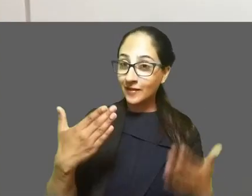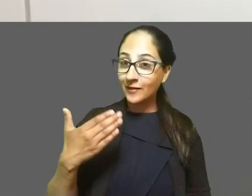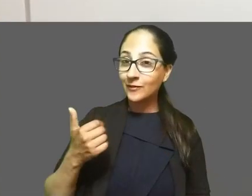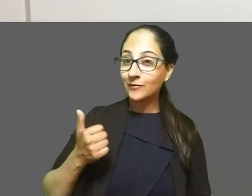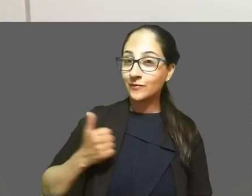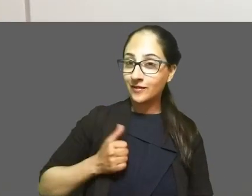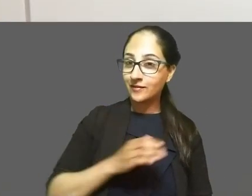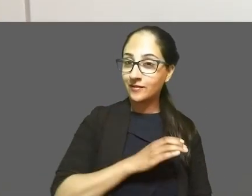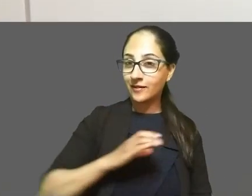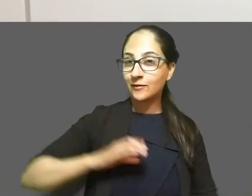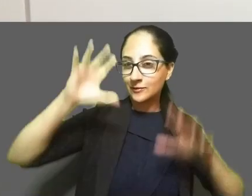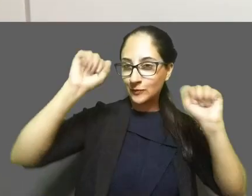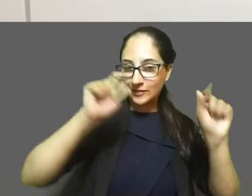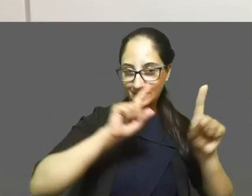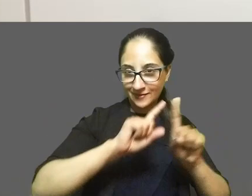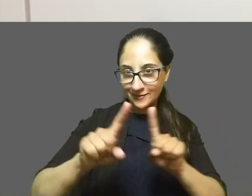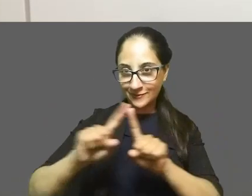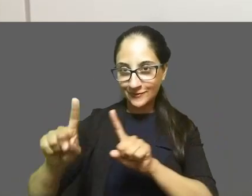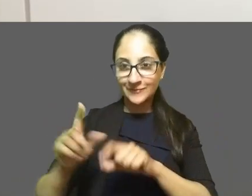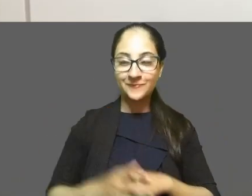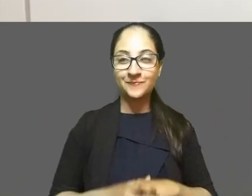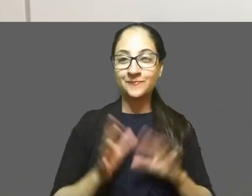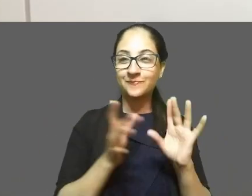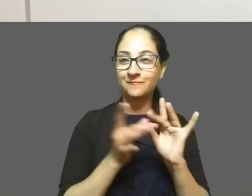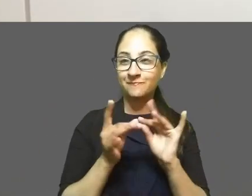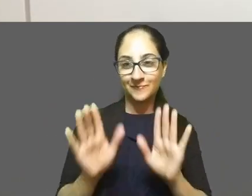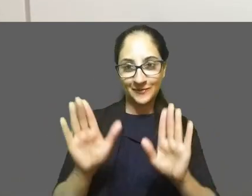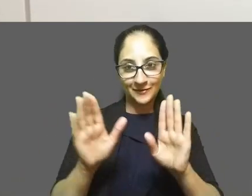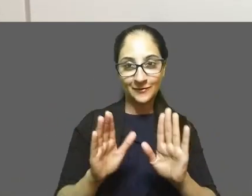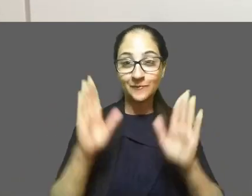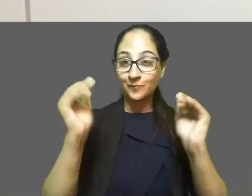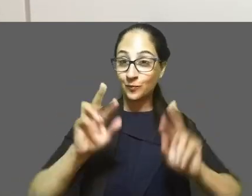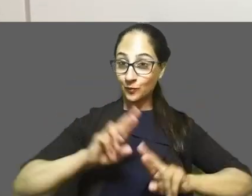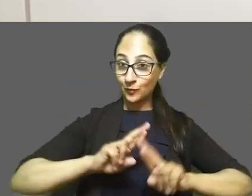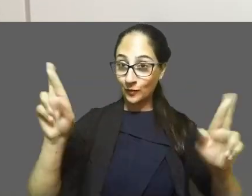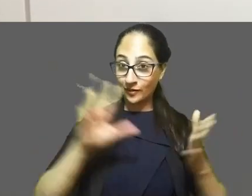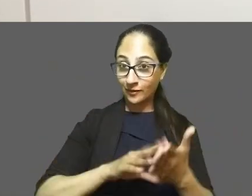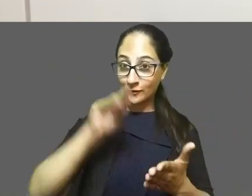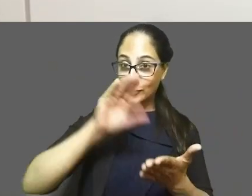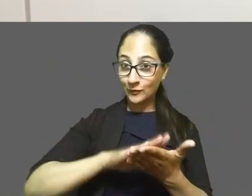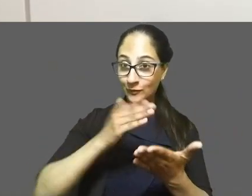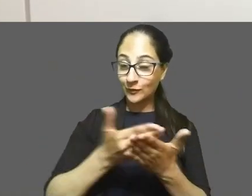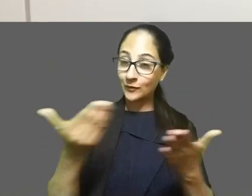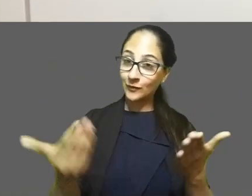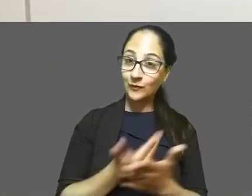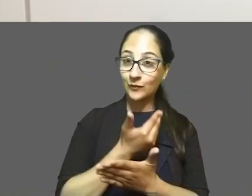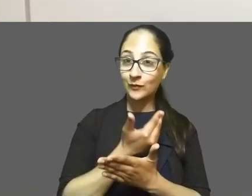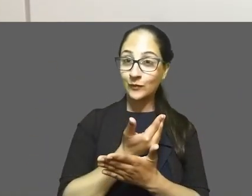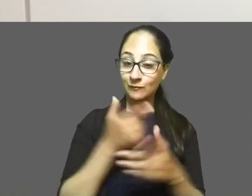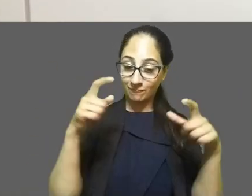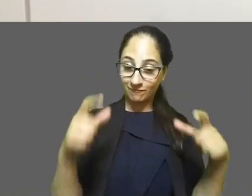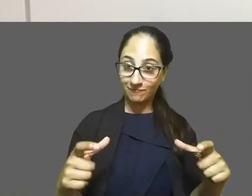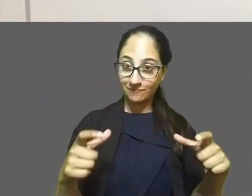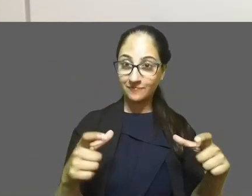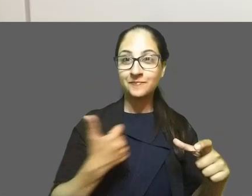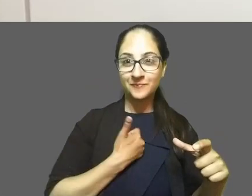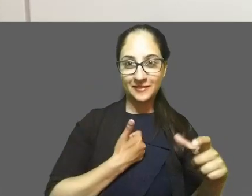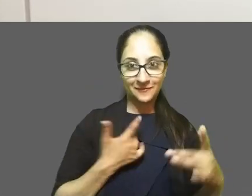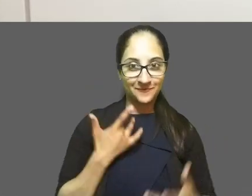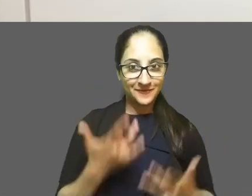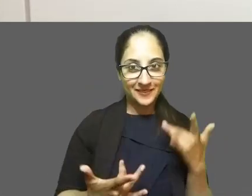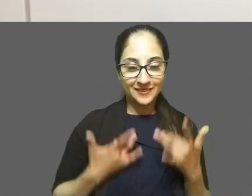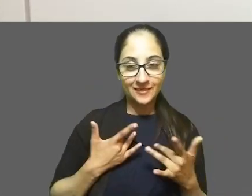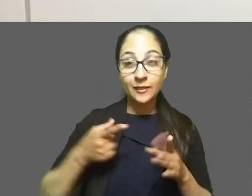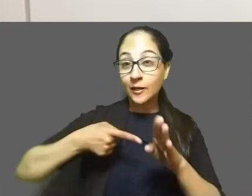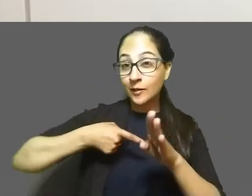Thank you, Presidents, for those warm, warm greetings. Now, are you ready to learn how to cook a new dish? Well, I